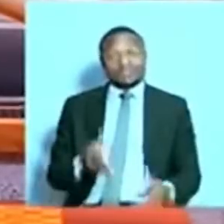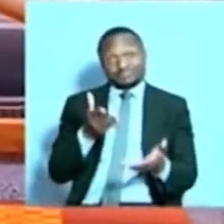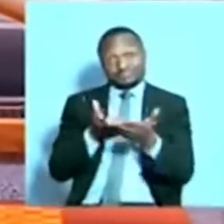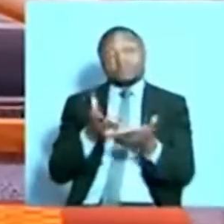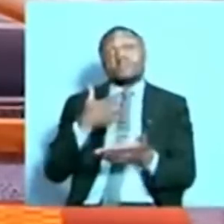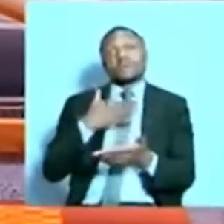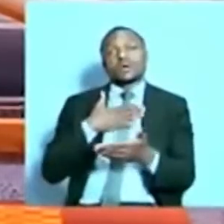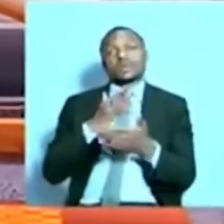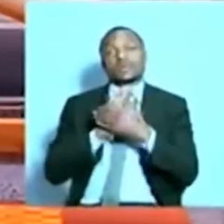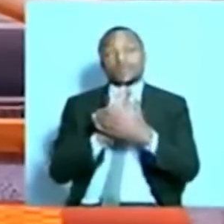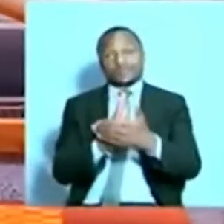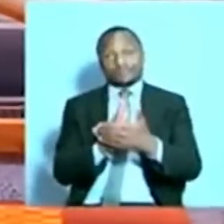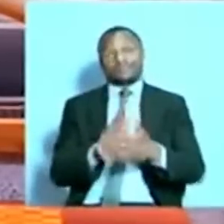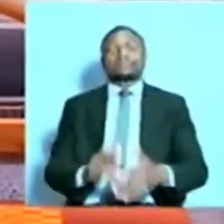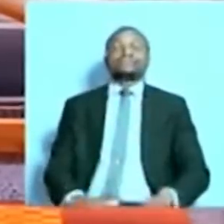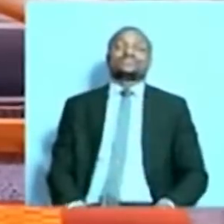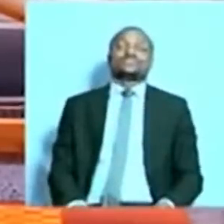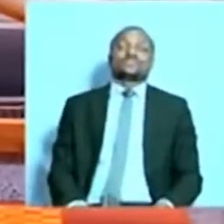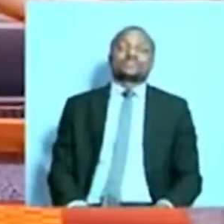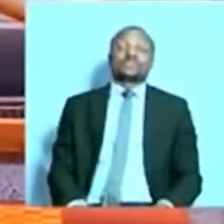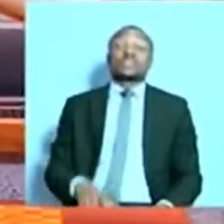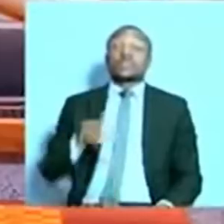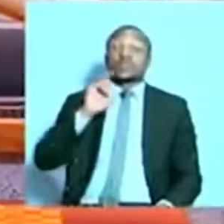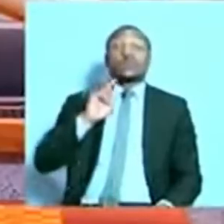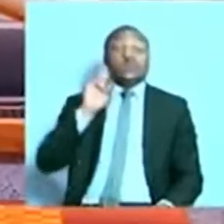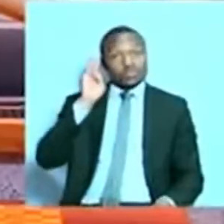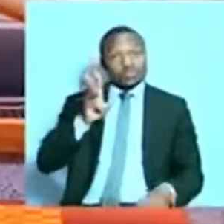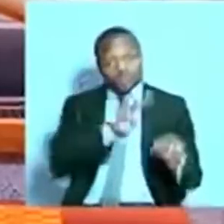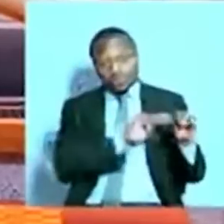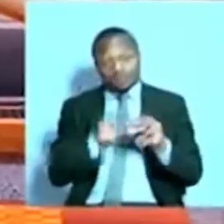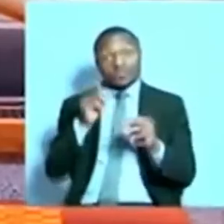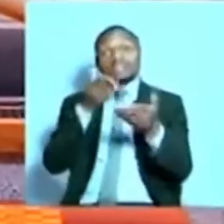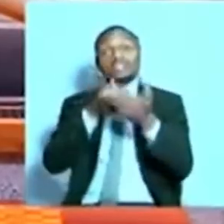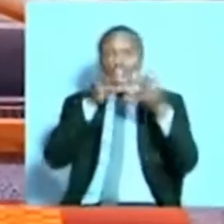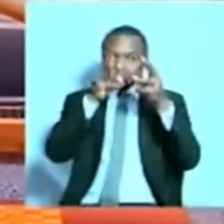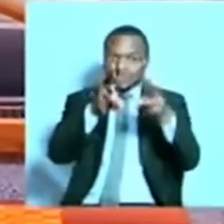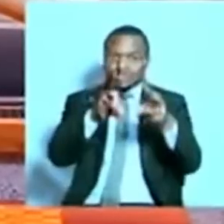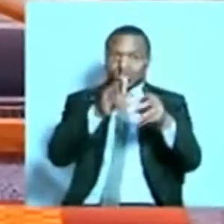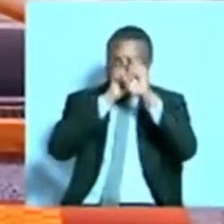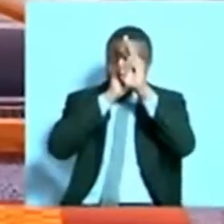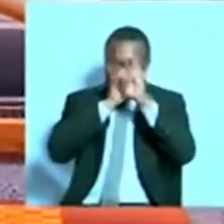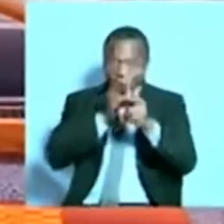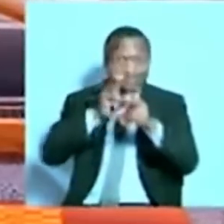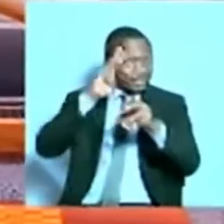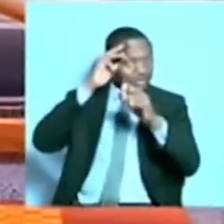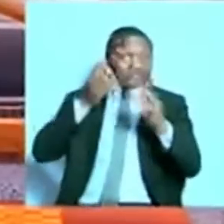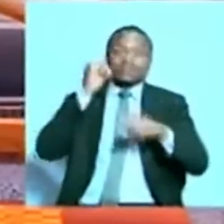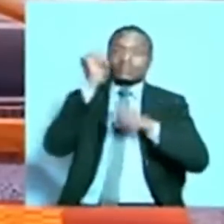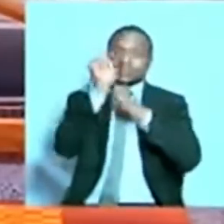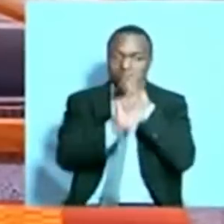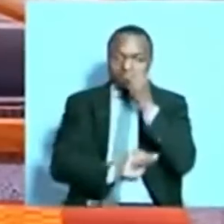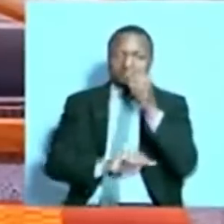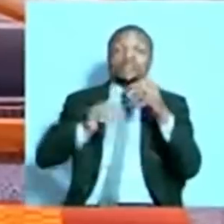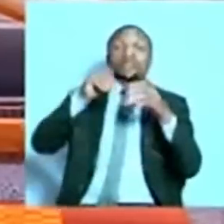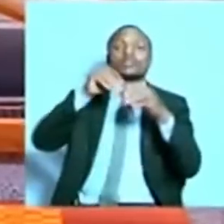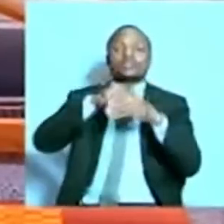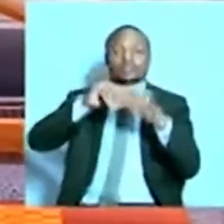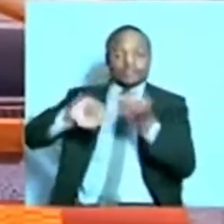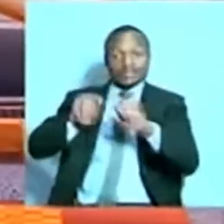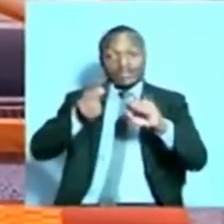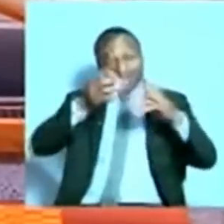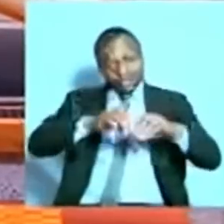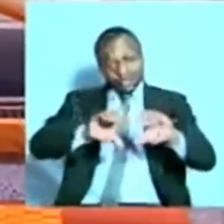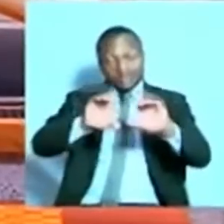is my guide. And we shall move in that direction. The Honorable Minister of Home Affairs, you may